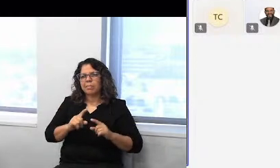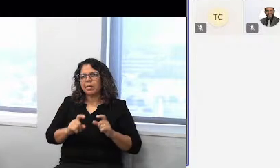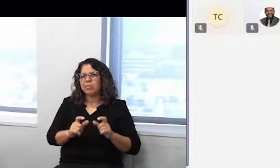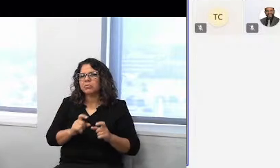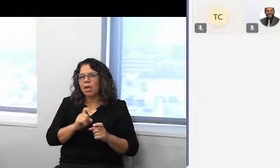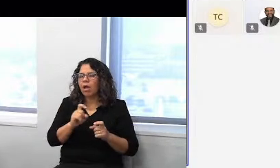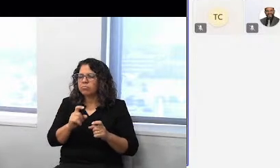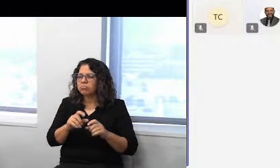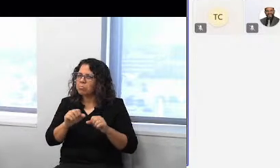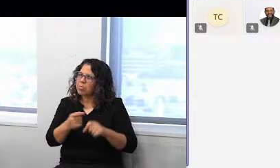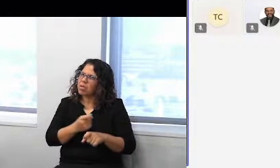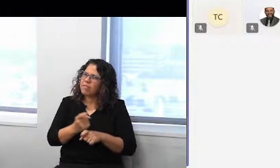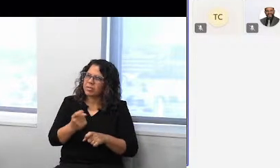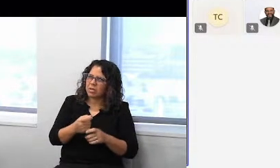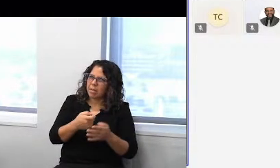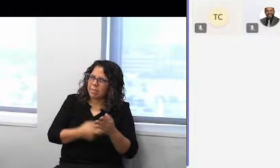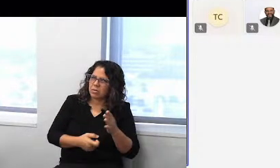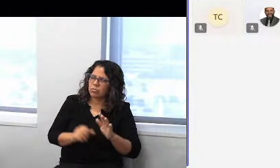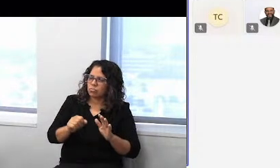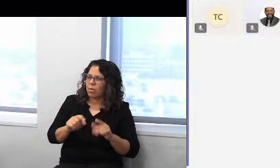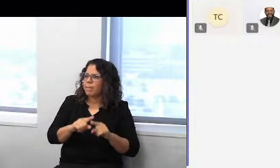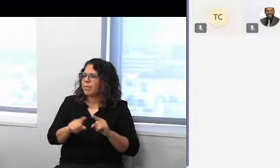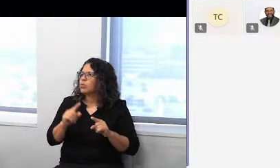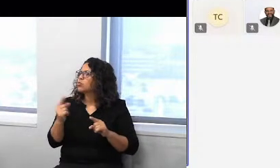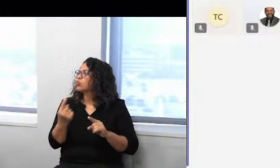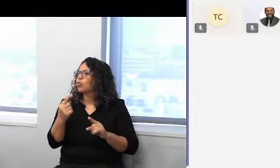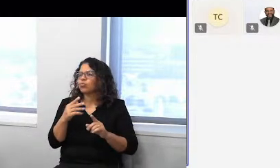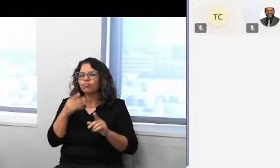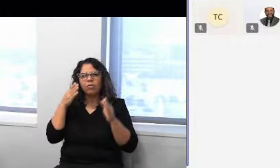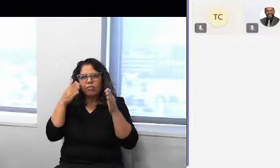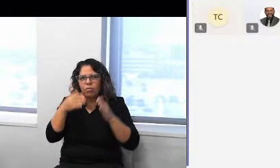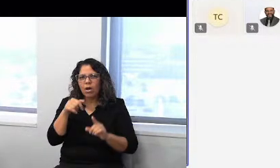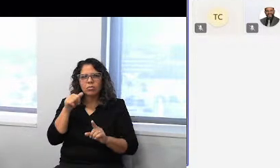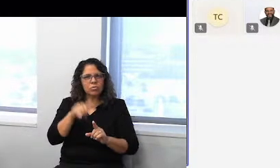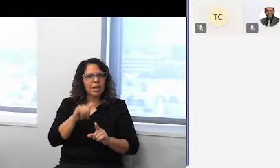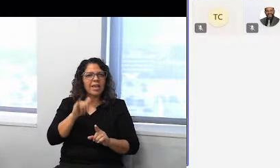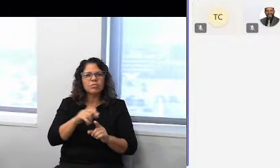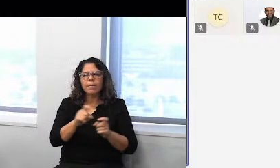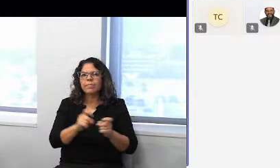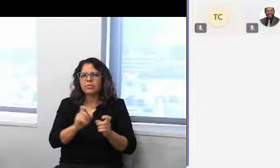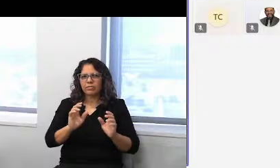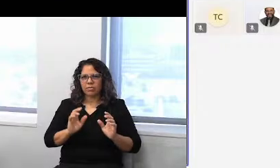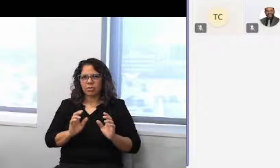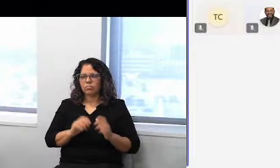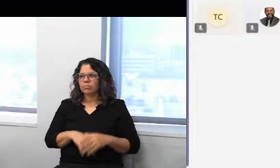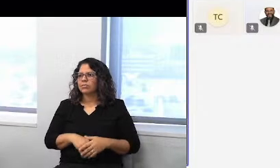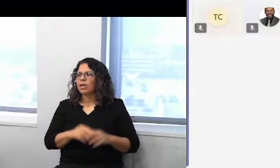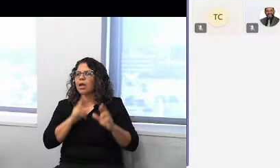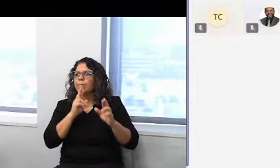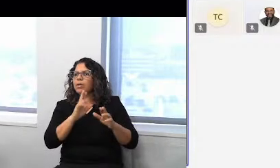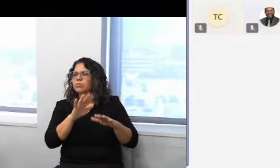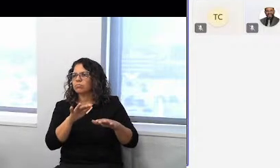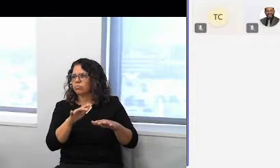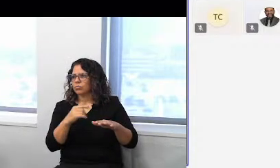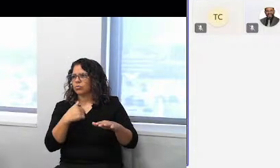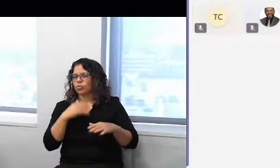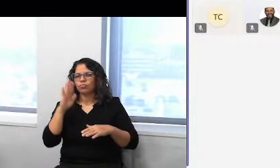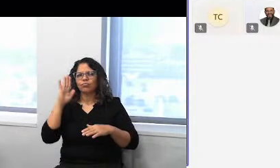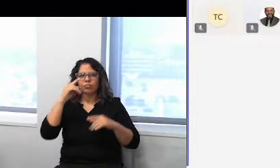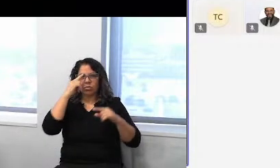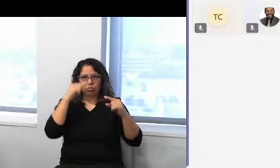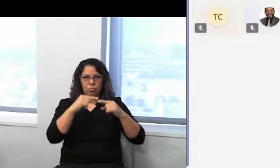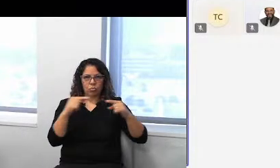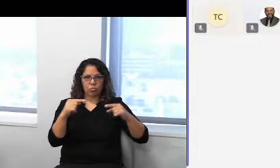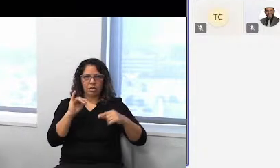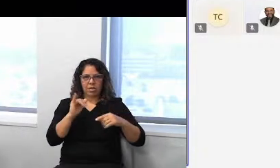Just looking at this. Just respectfully, I would state my objections as to assumes facts, not any evidence in this